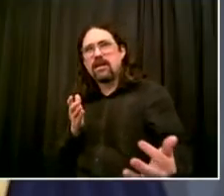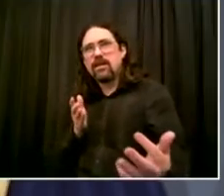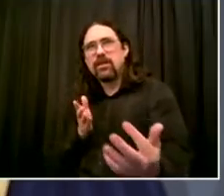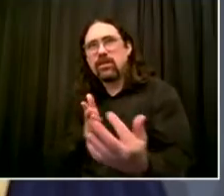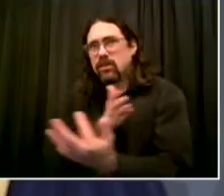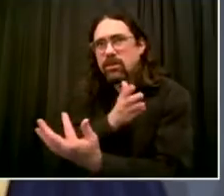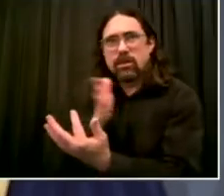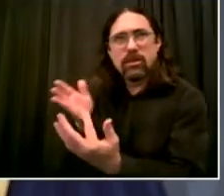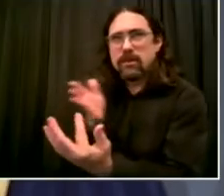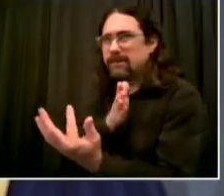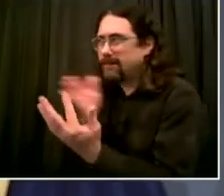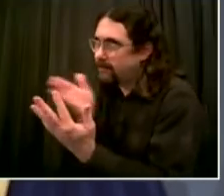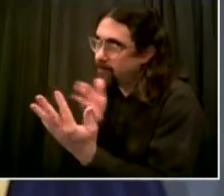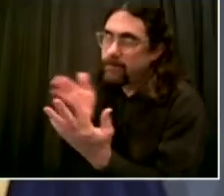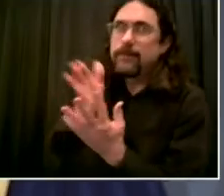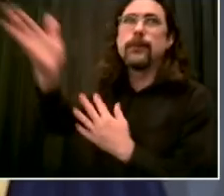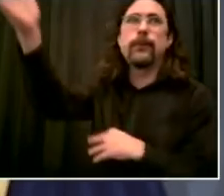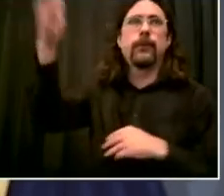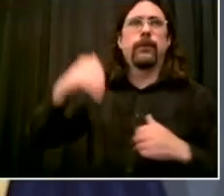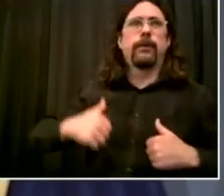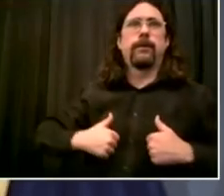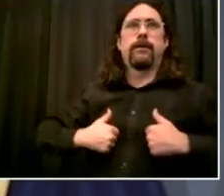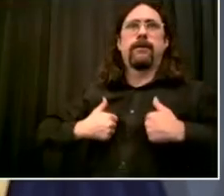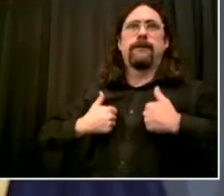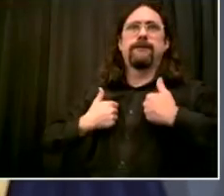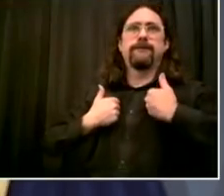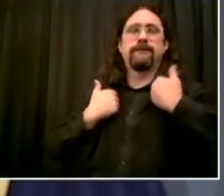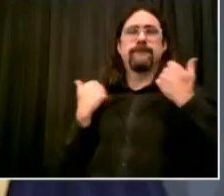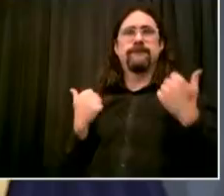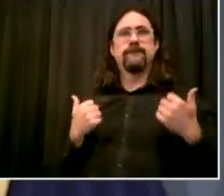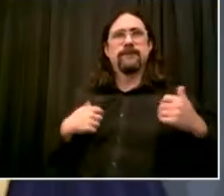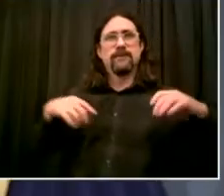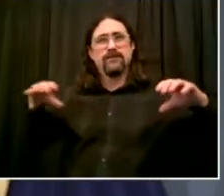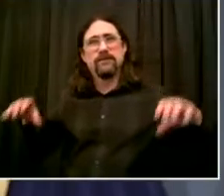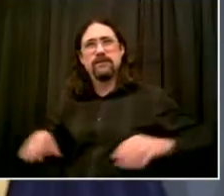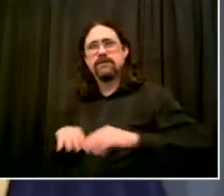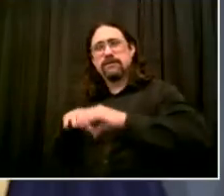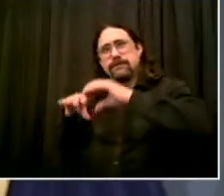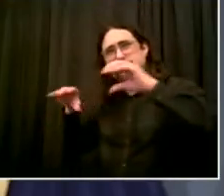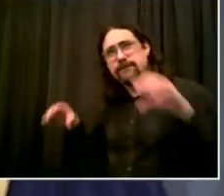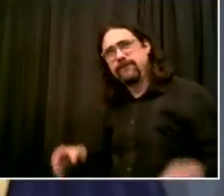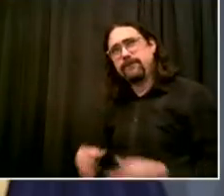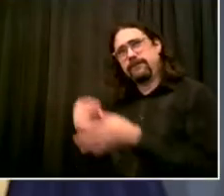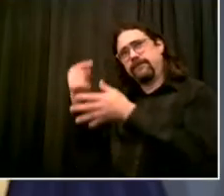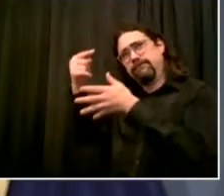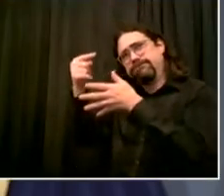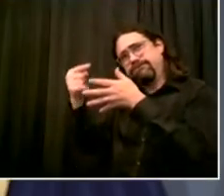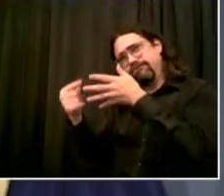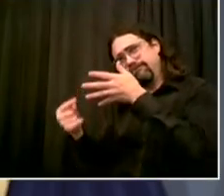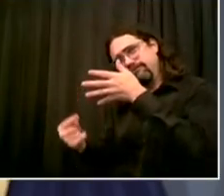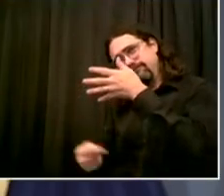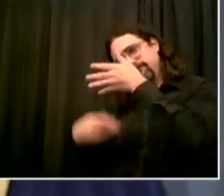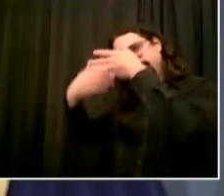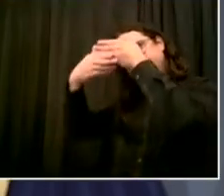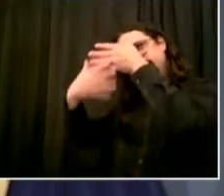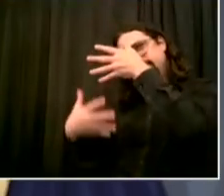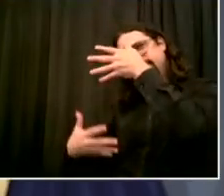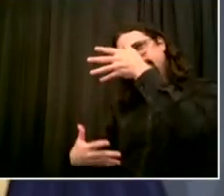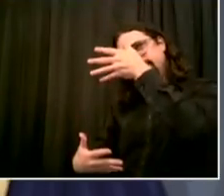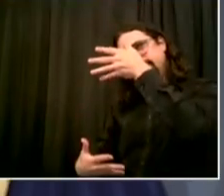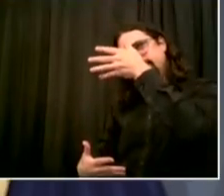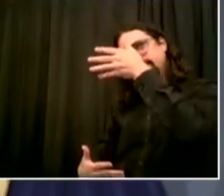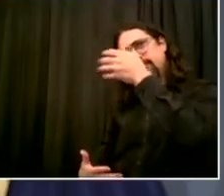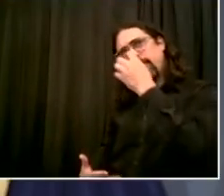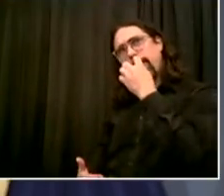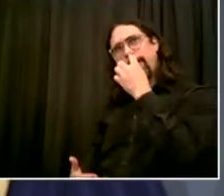then painstakingly, purposefully address the disparities one after another after another. This has to be our constant commitment. But we